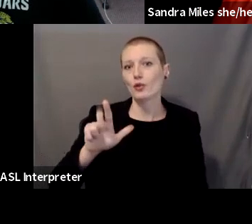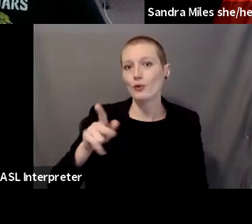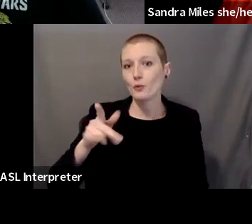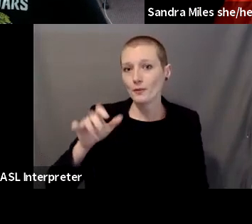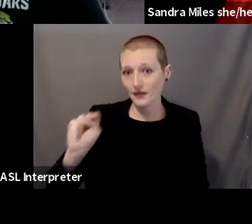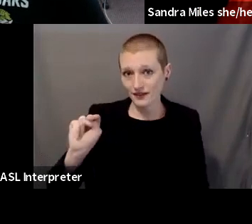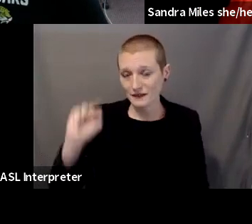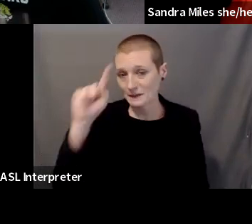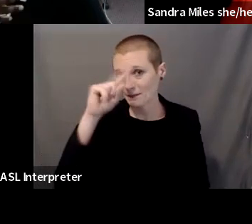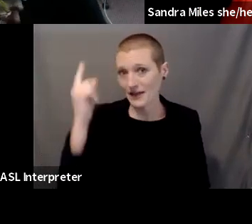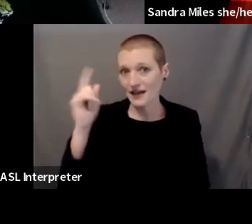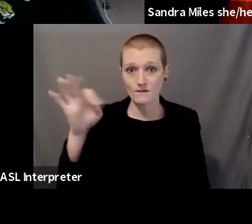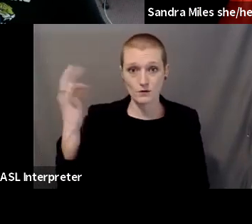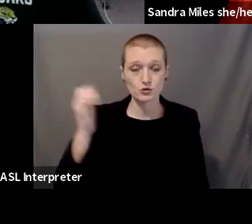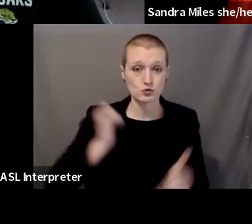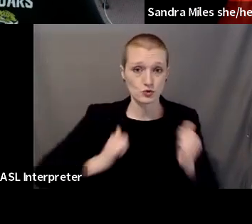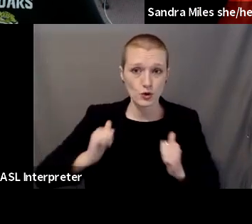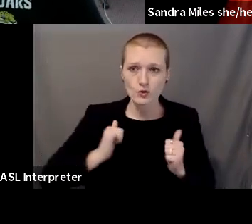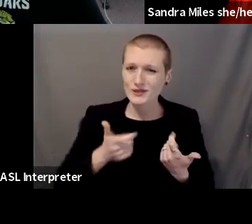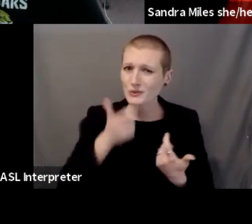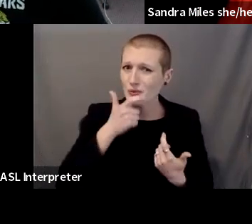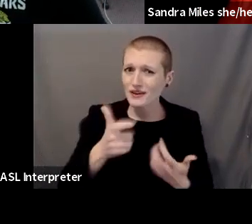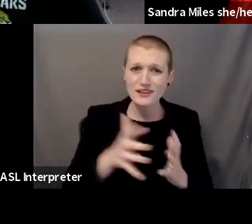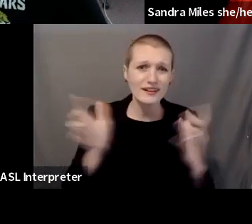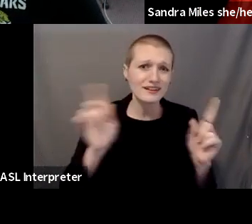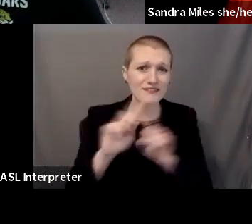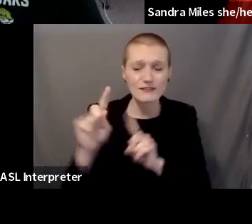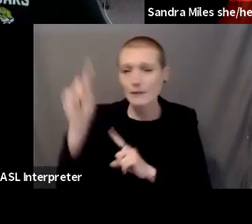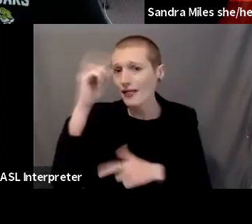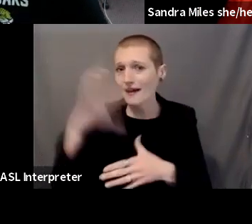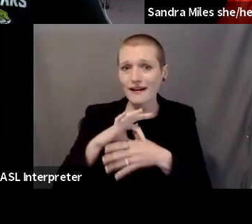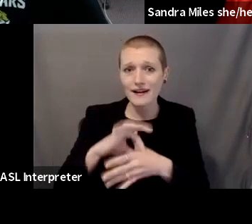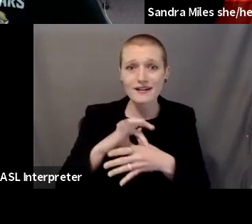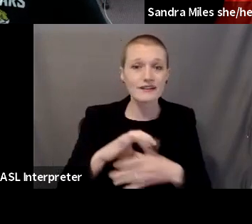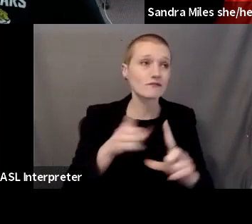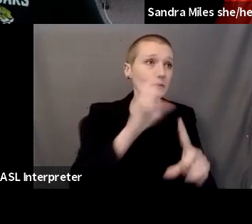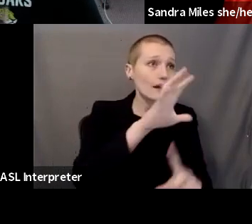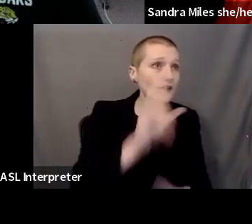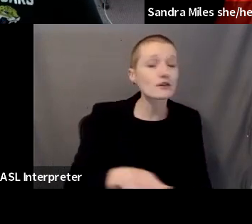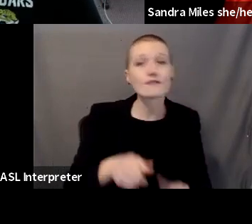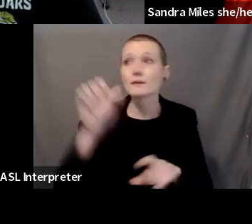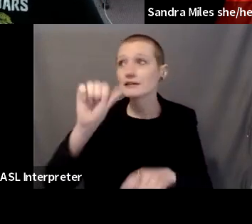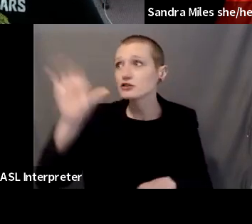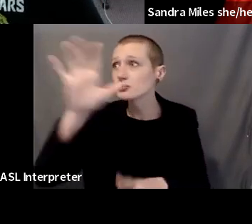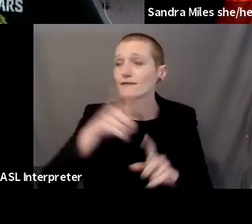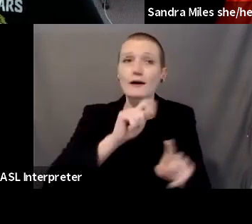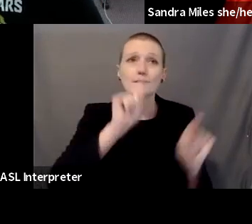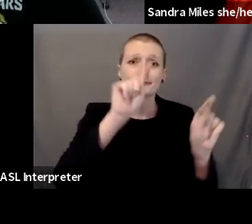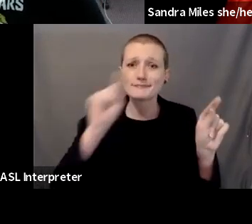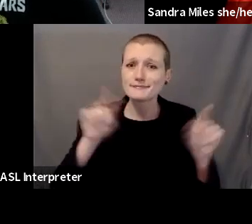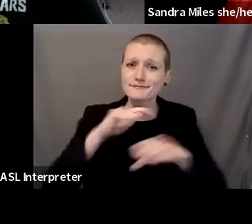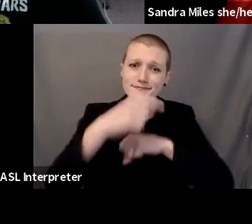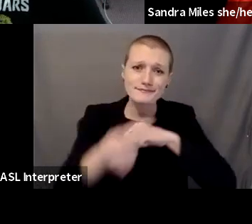different Black content from Africa, from Asia, from everywhere. Just continue to immerse yourself in Black